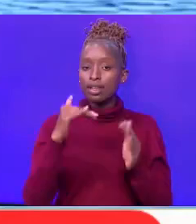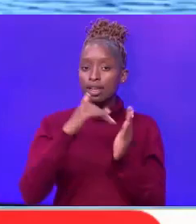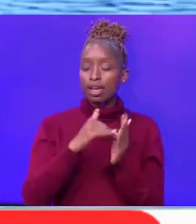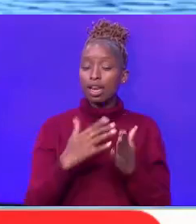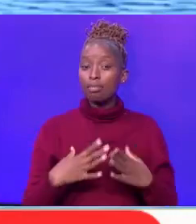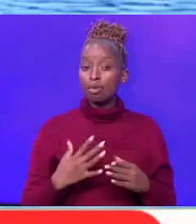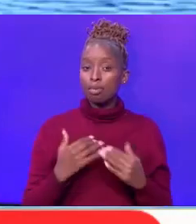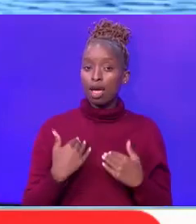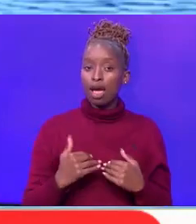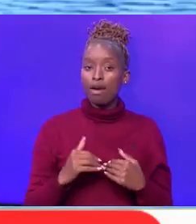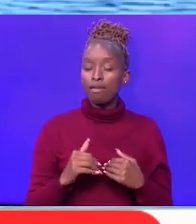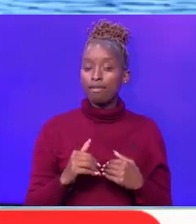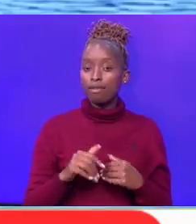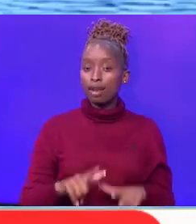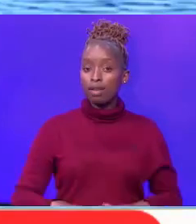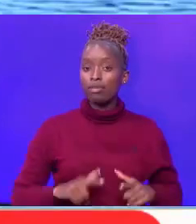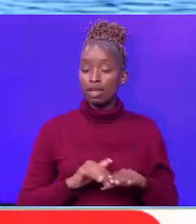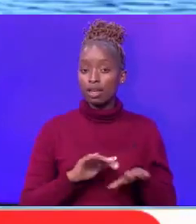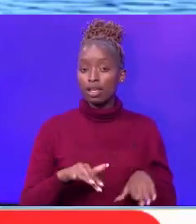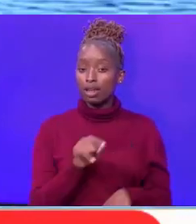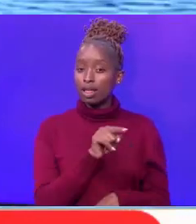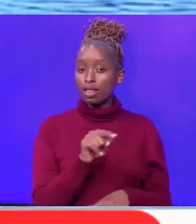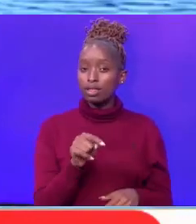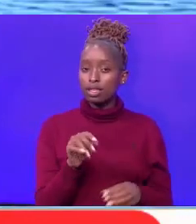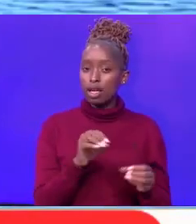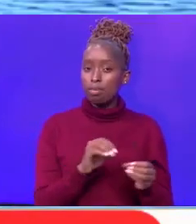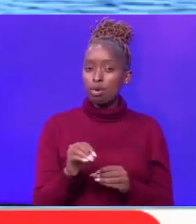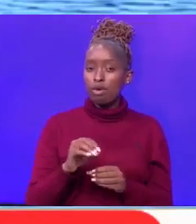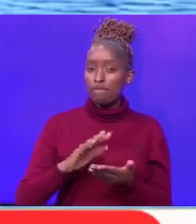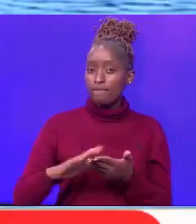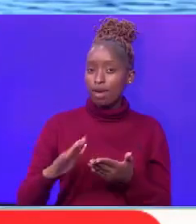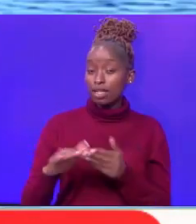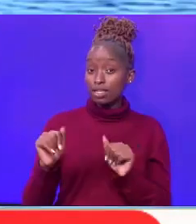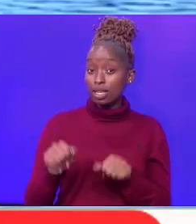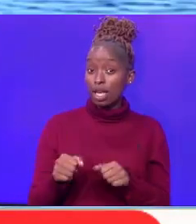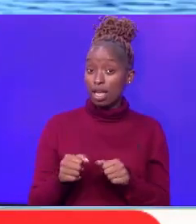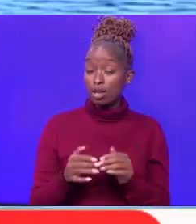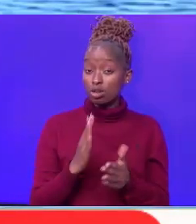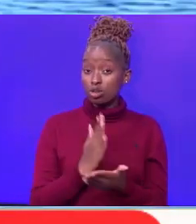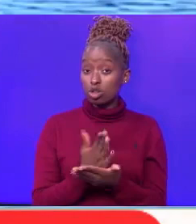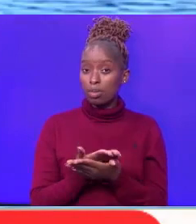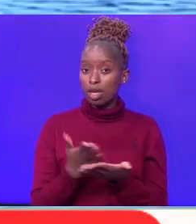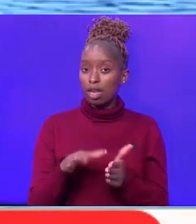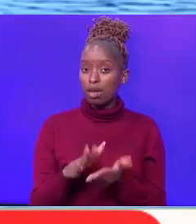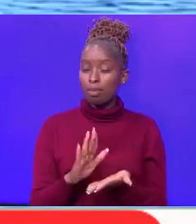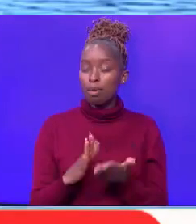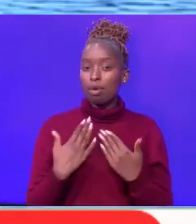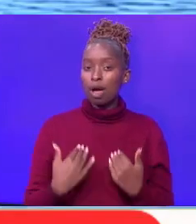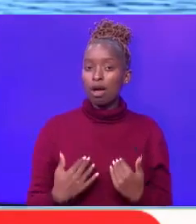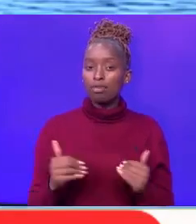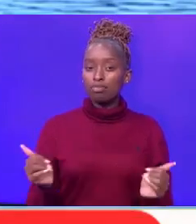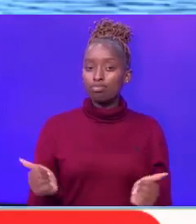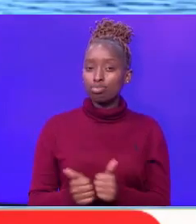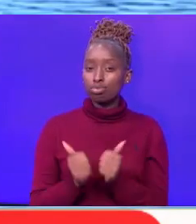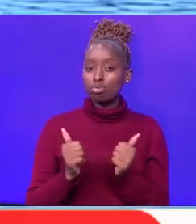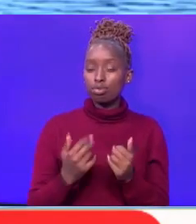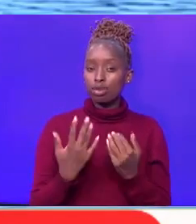riparian corridors and other water courses to vacate immediately to prevent disaster, as Chichi Josephine now tells